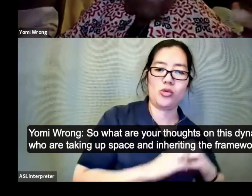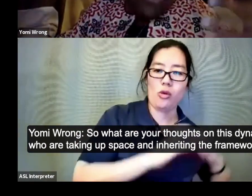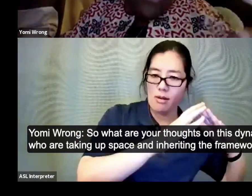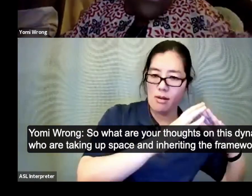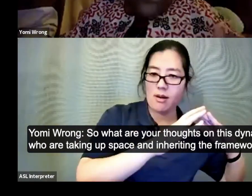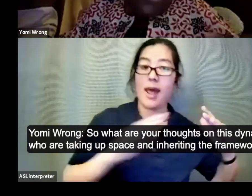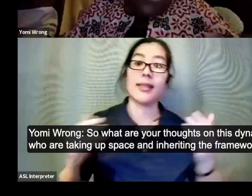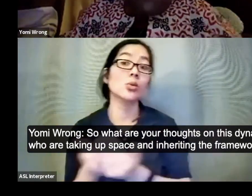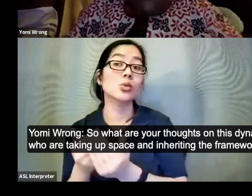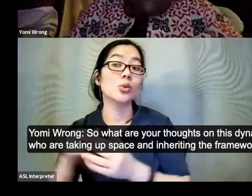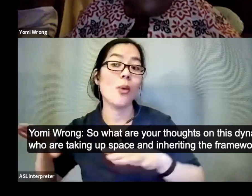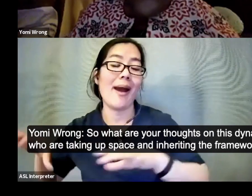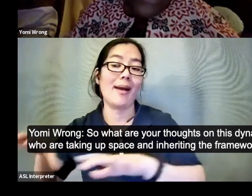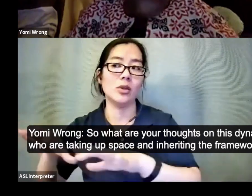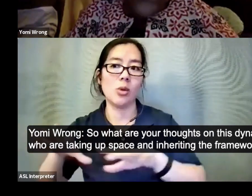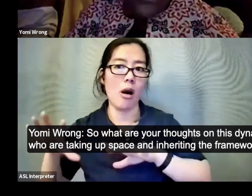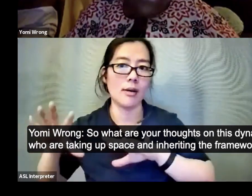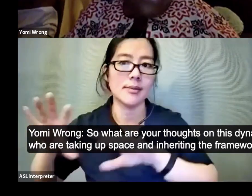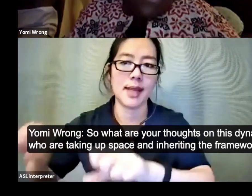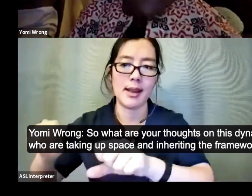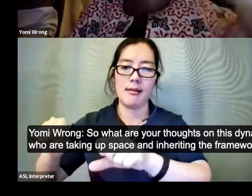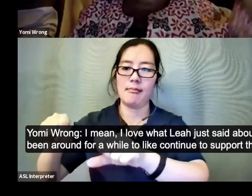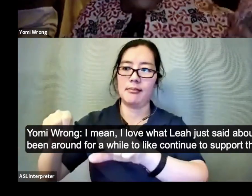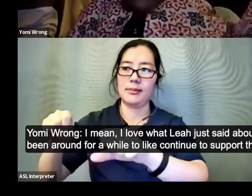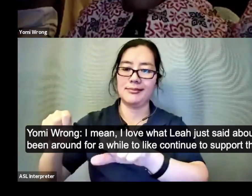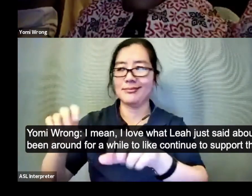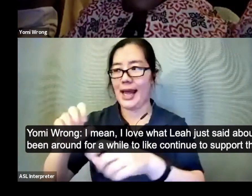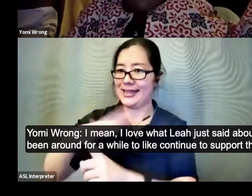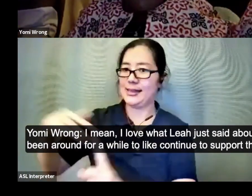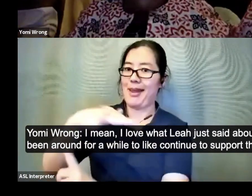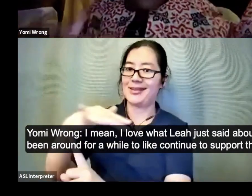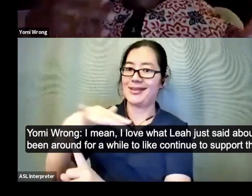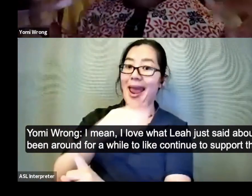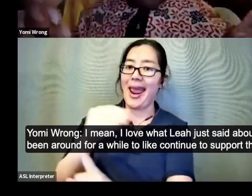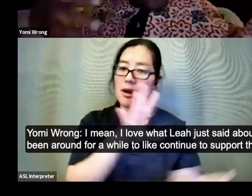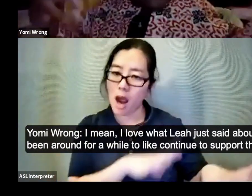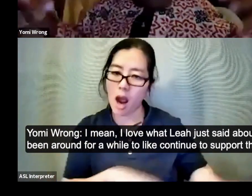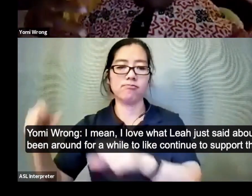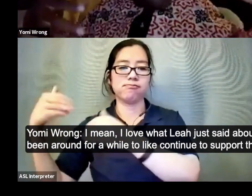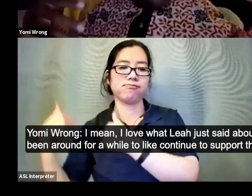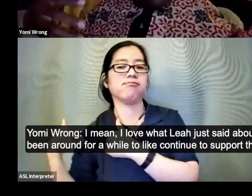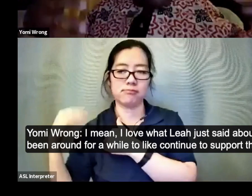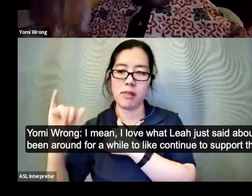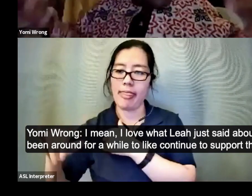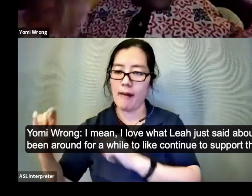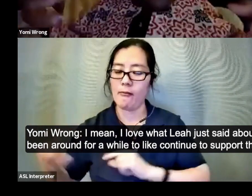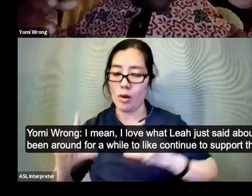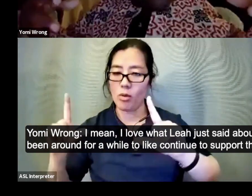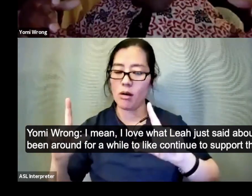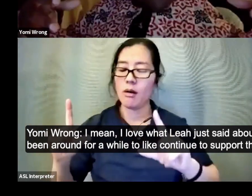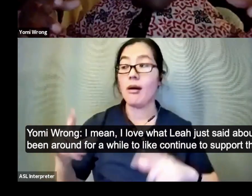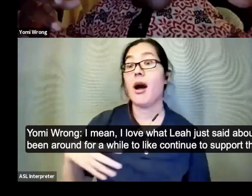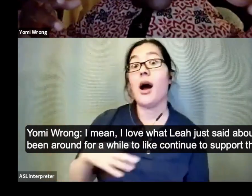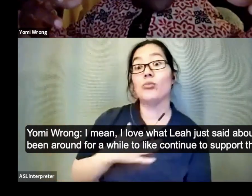space and inheriting the framework? I mean, I loved what Leah just said about like, how do you play your position as somebody